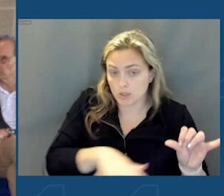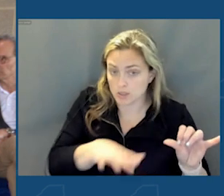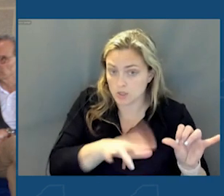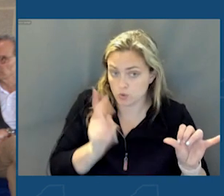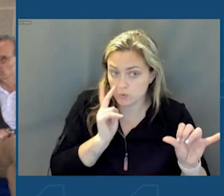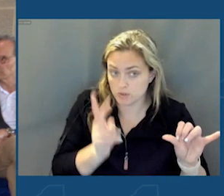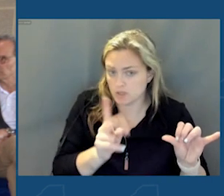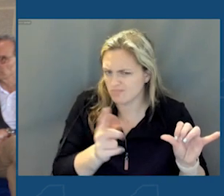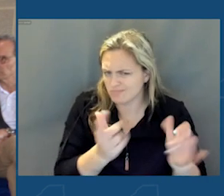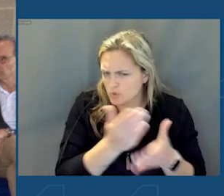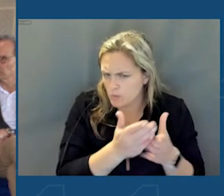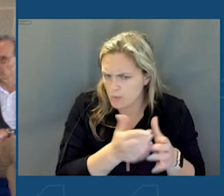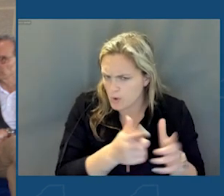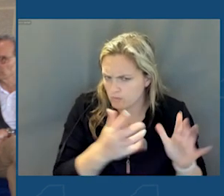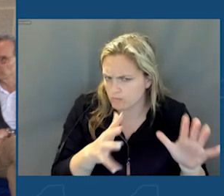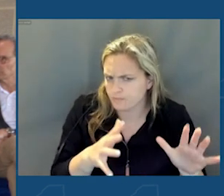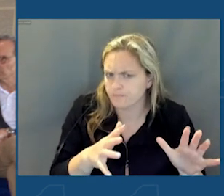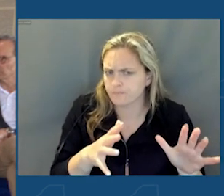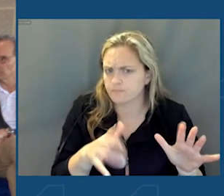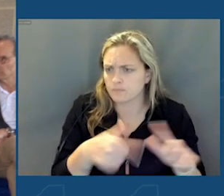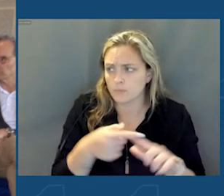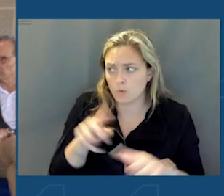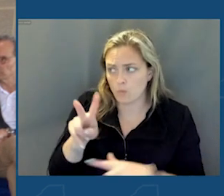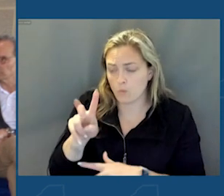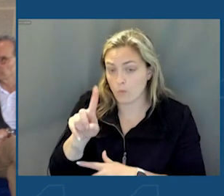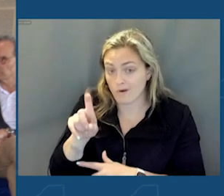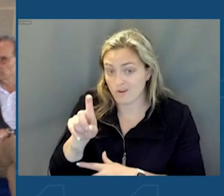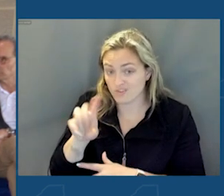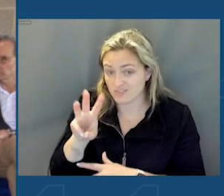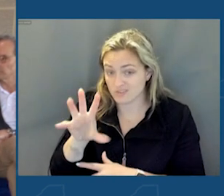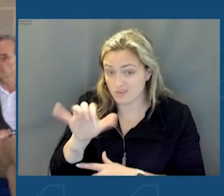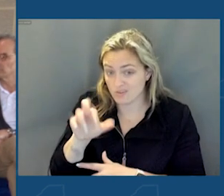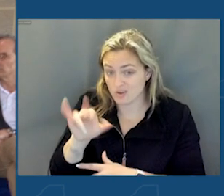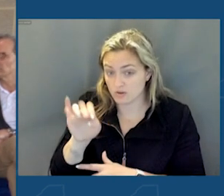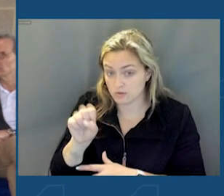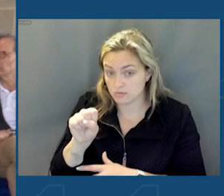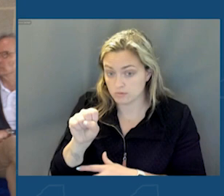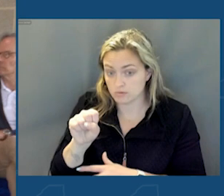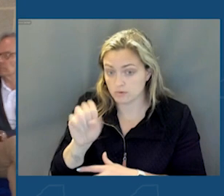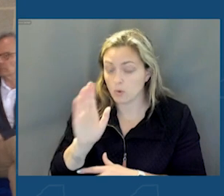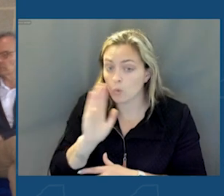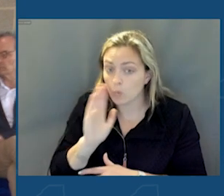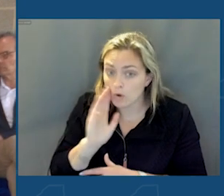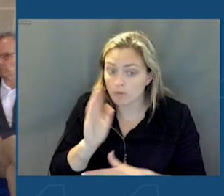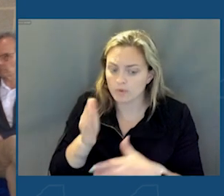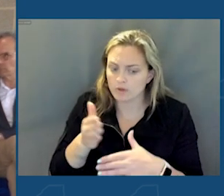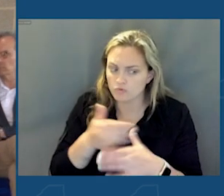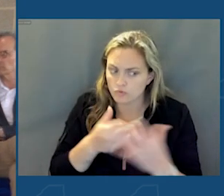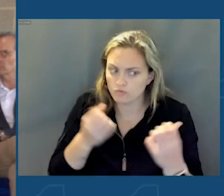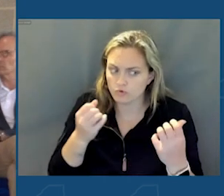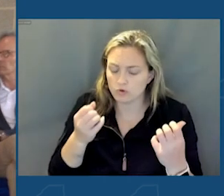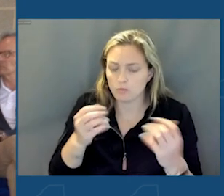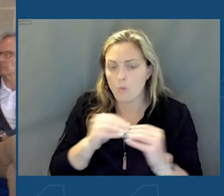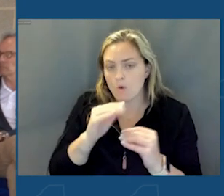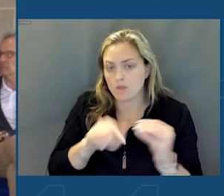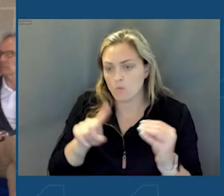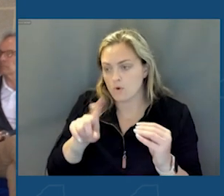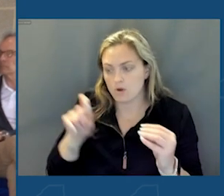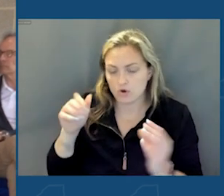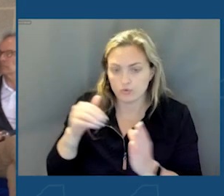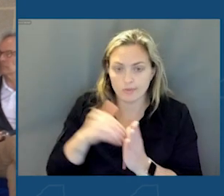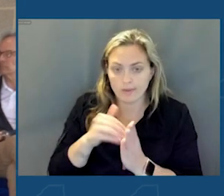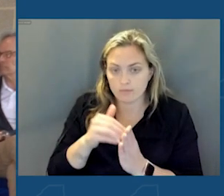small portion of it here. There's 165 acres. There will be room for over 100,000